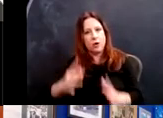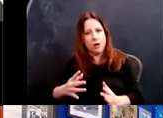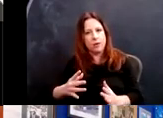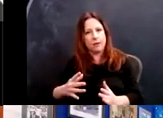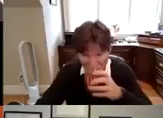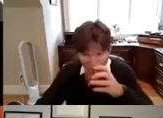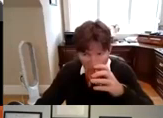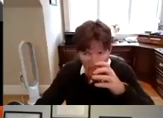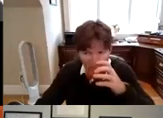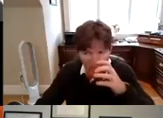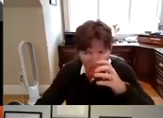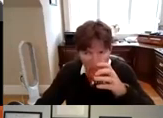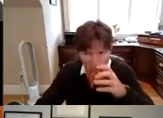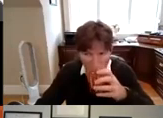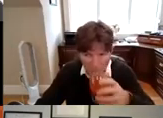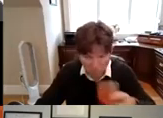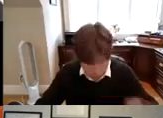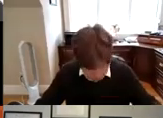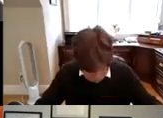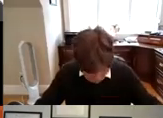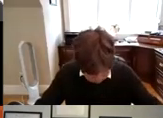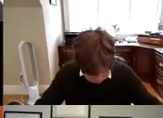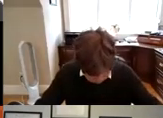what I do. Next slide, please.